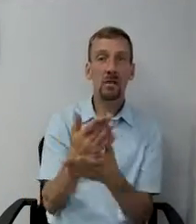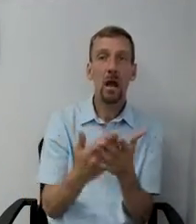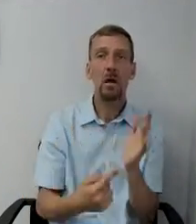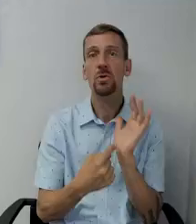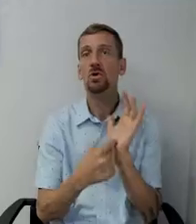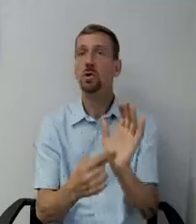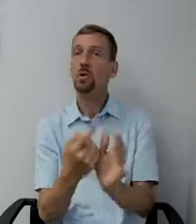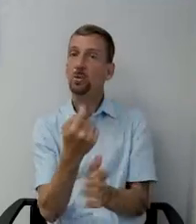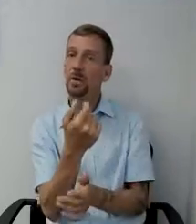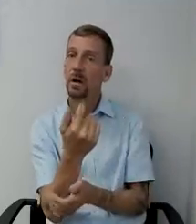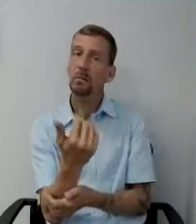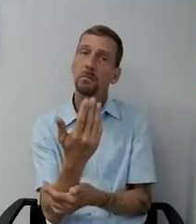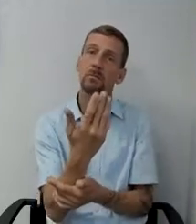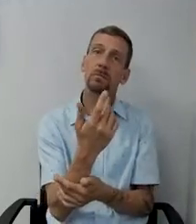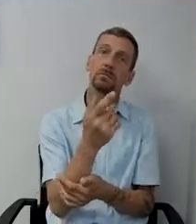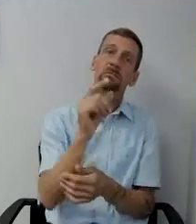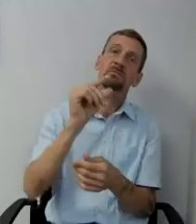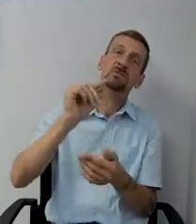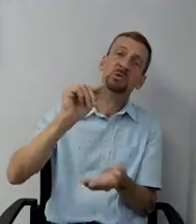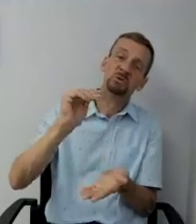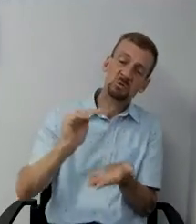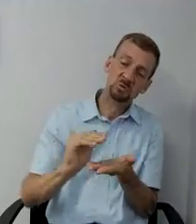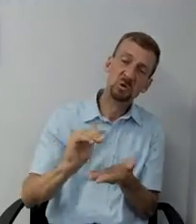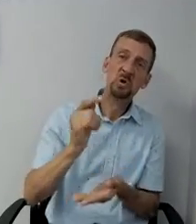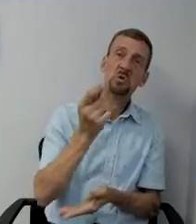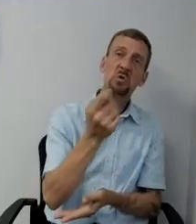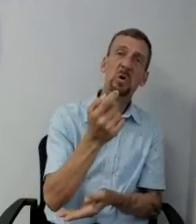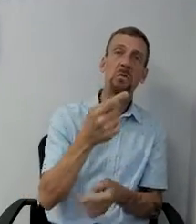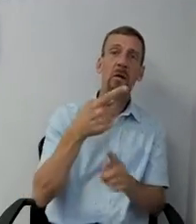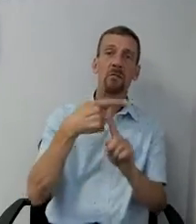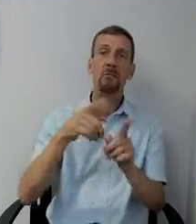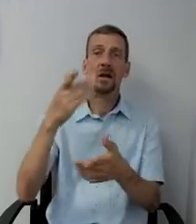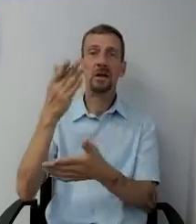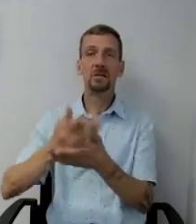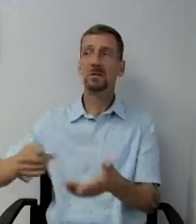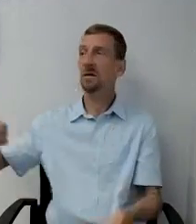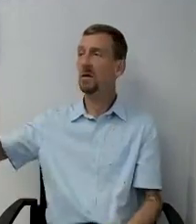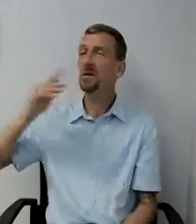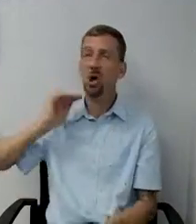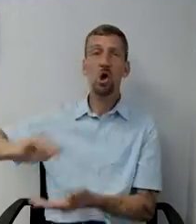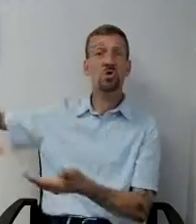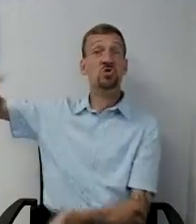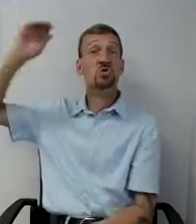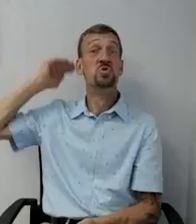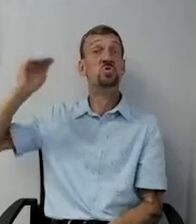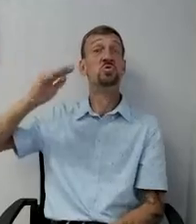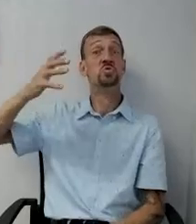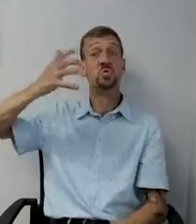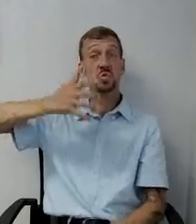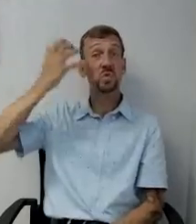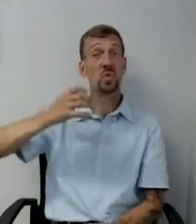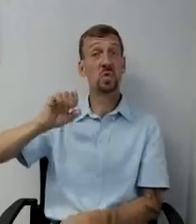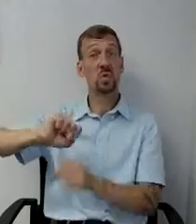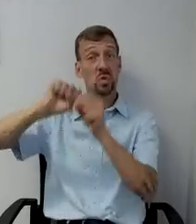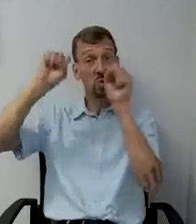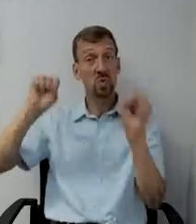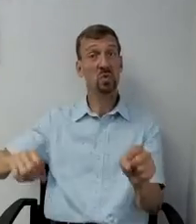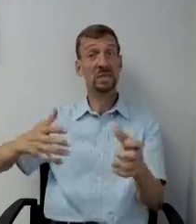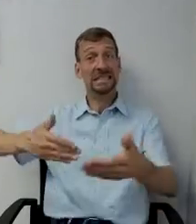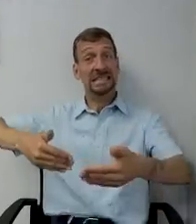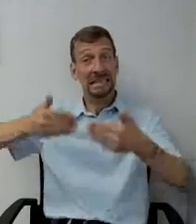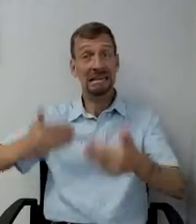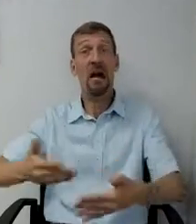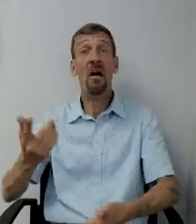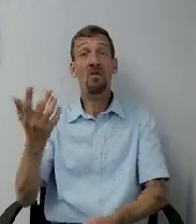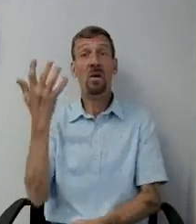some nominal measure of antibodies, Right. versus man, you've got it really, it's heavy in your Right. system. Because you might